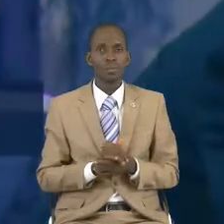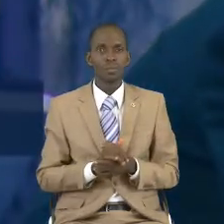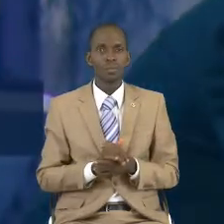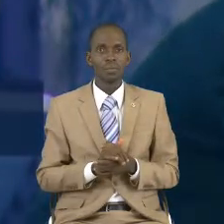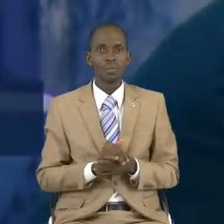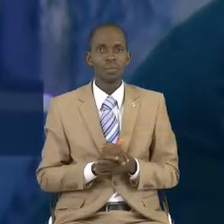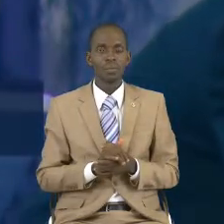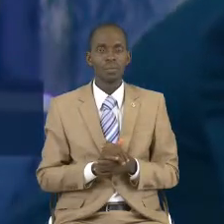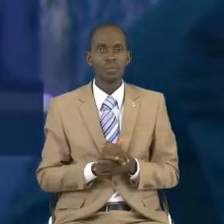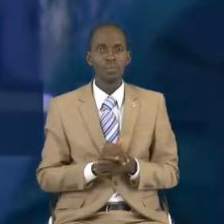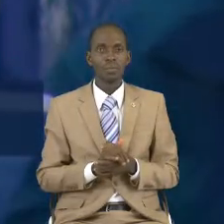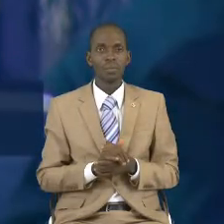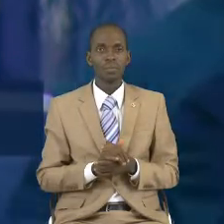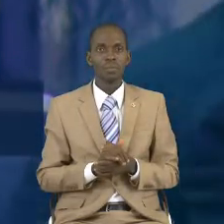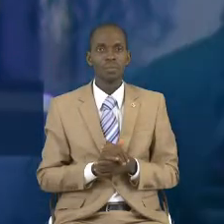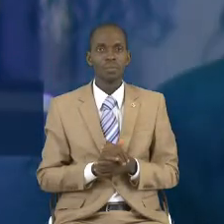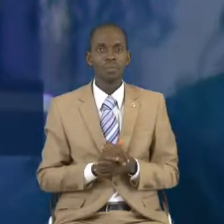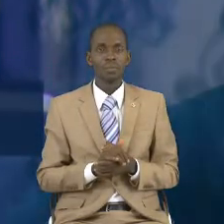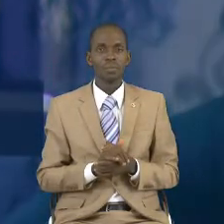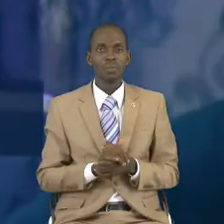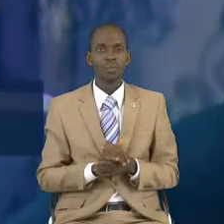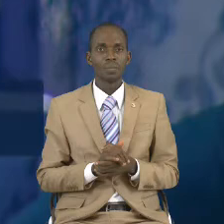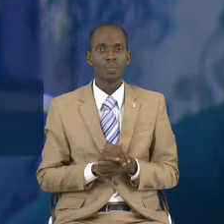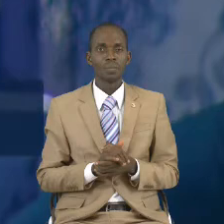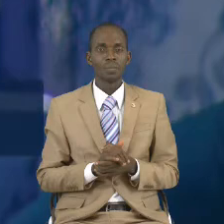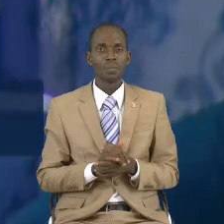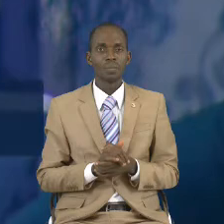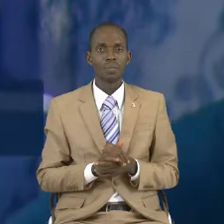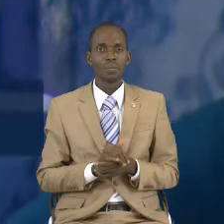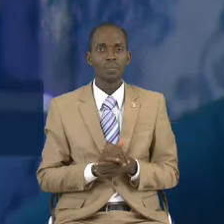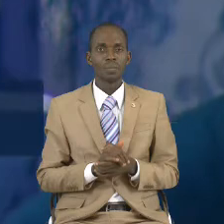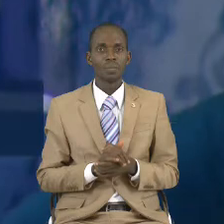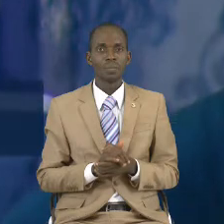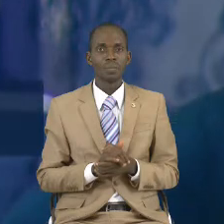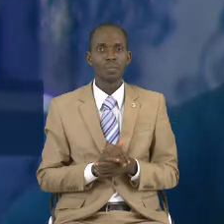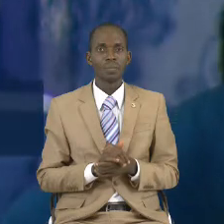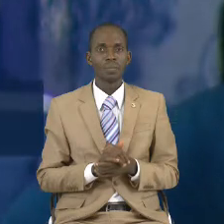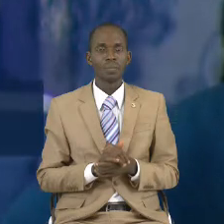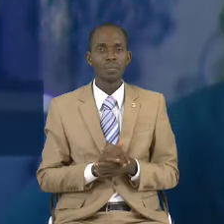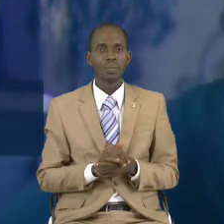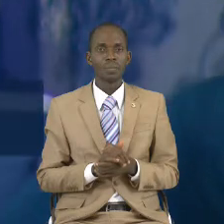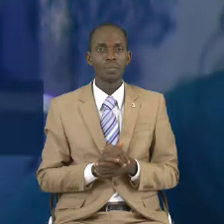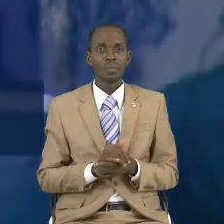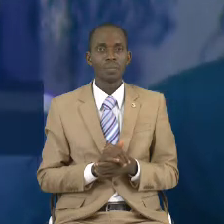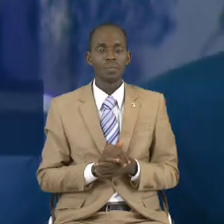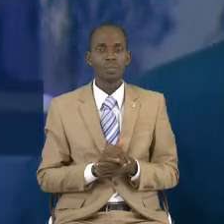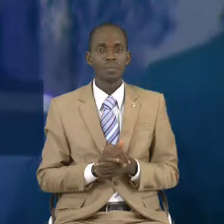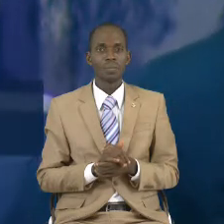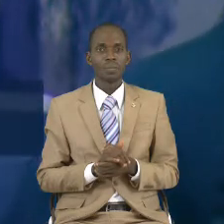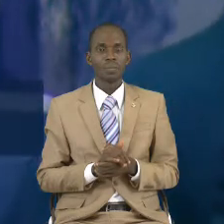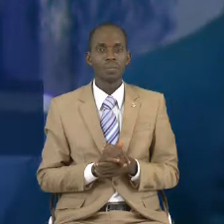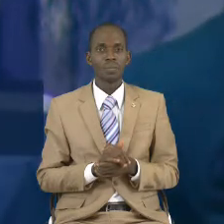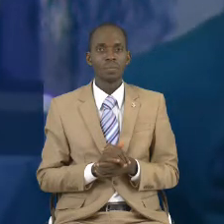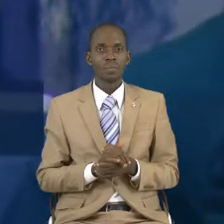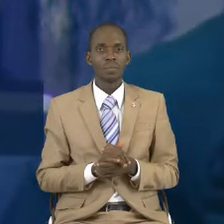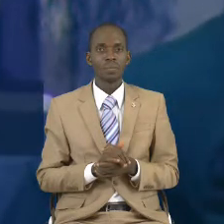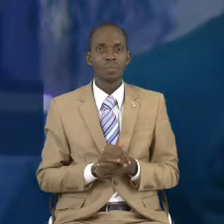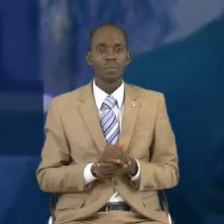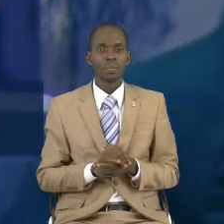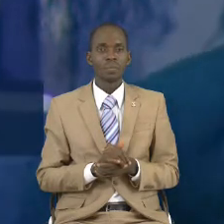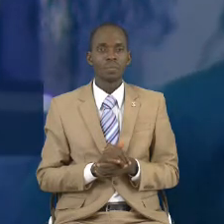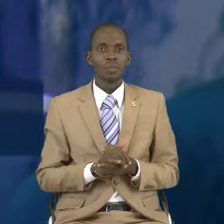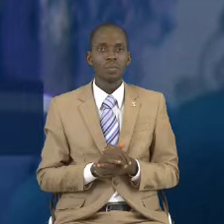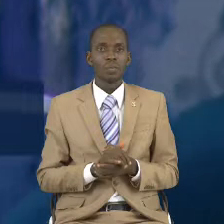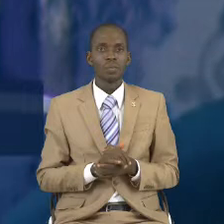and counselors ensure that all the converts that you have assisted tonight all those names that you collected